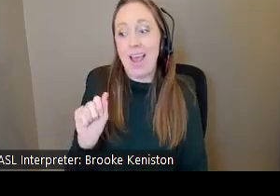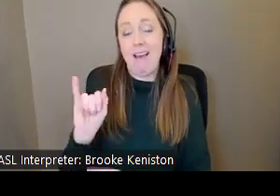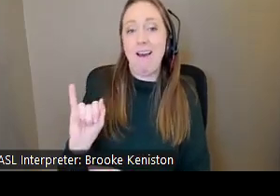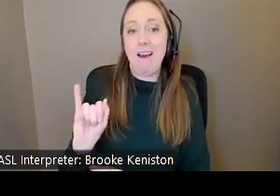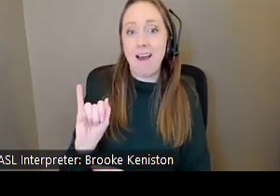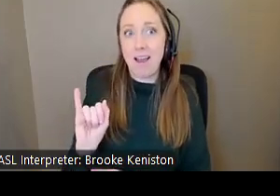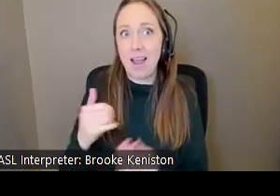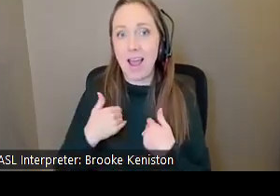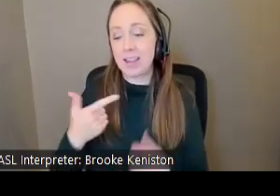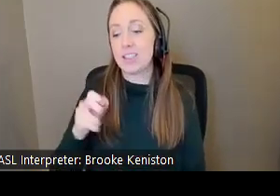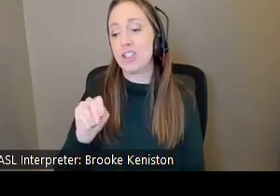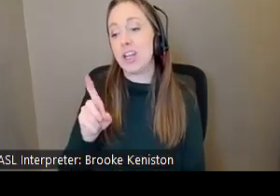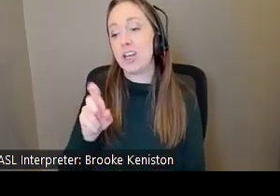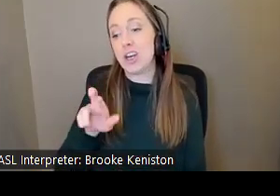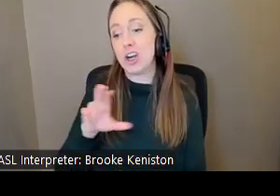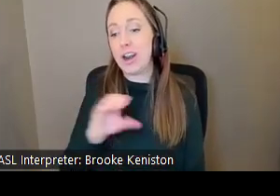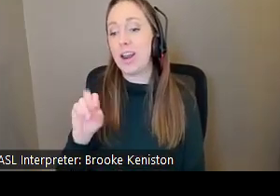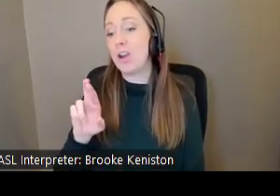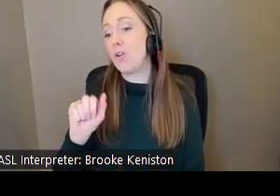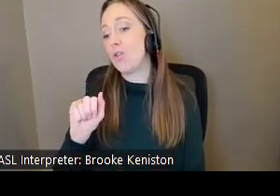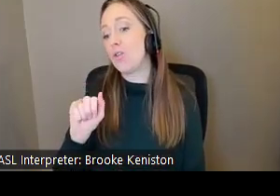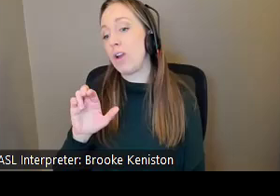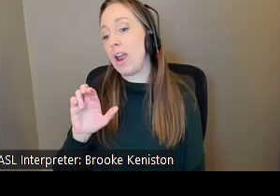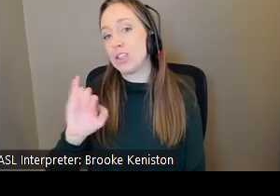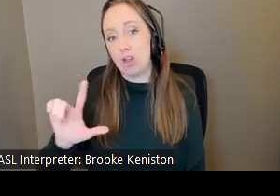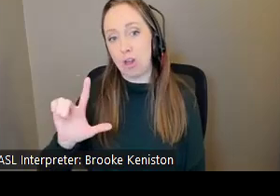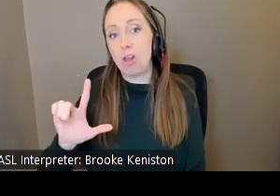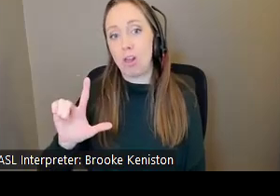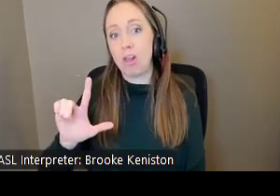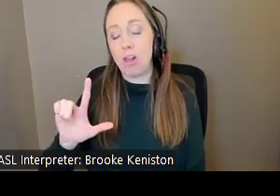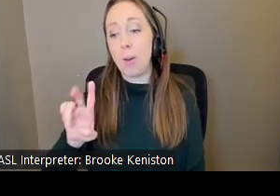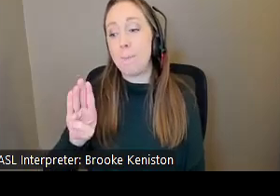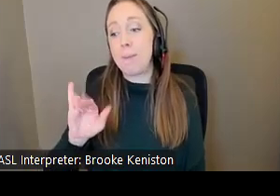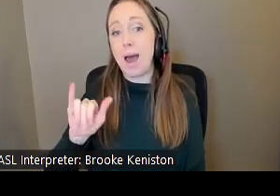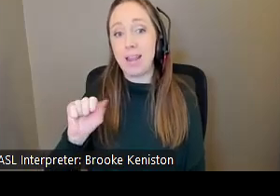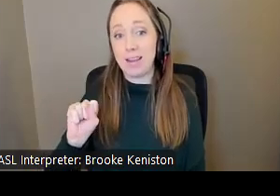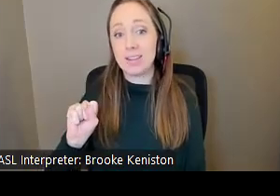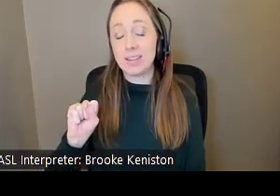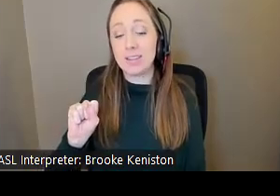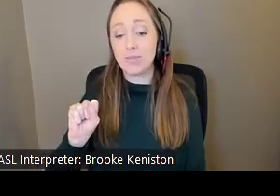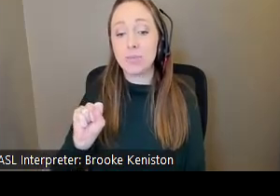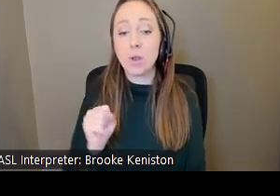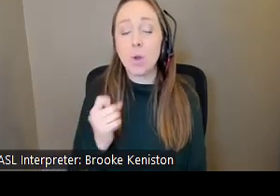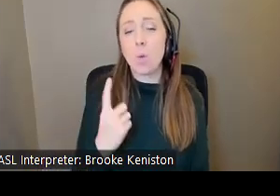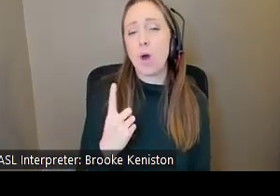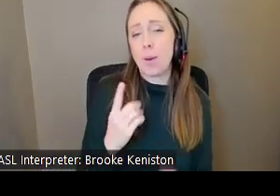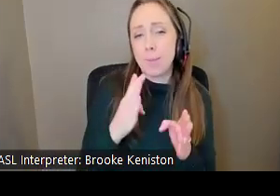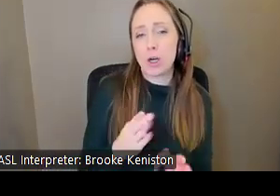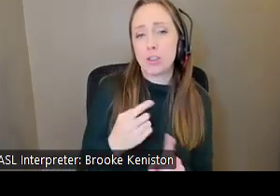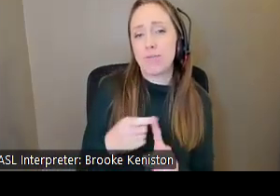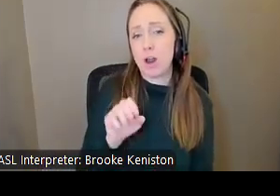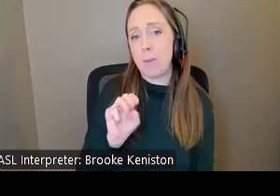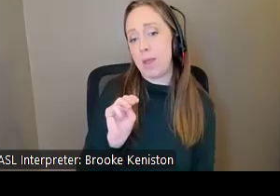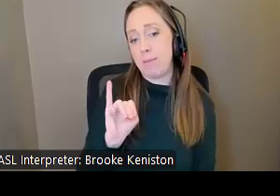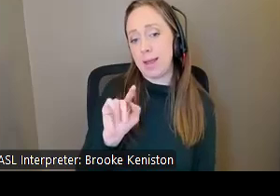is a book written by Joy Belawami out of MIT. The AI